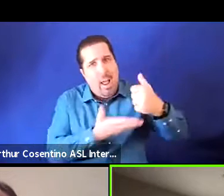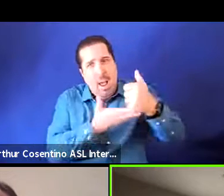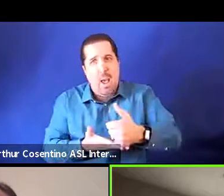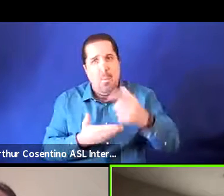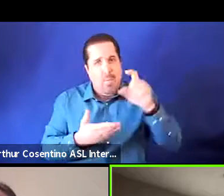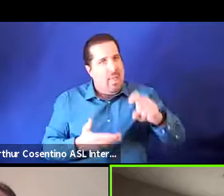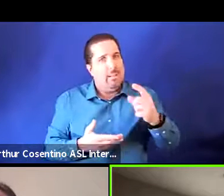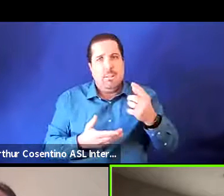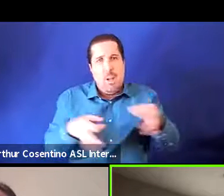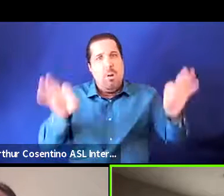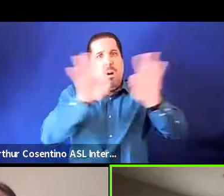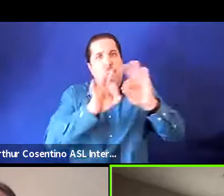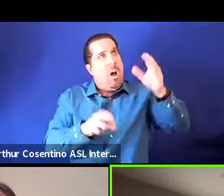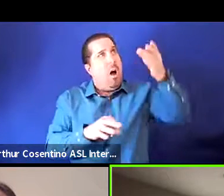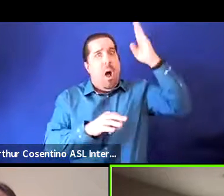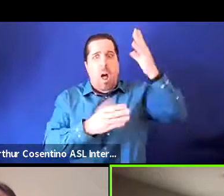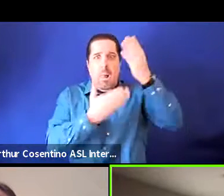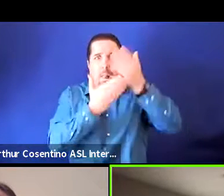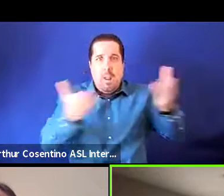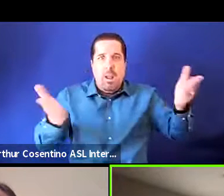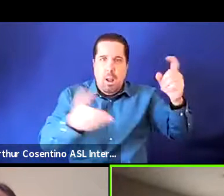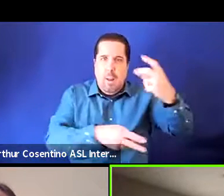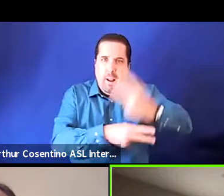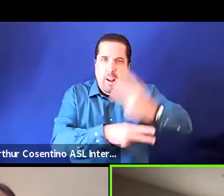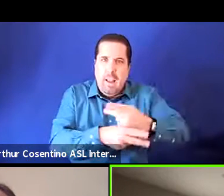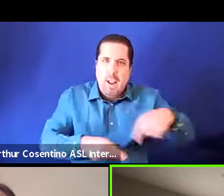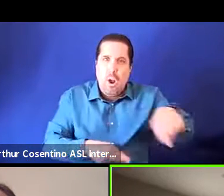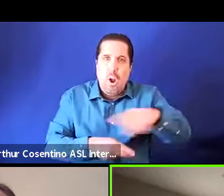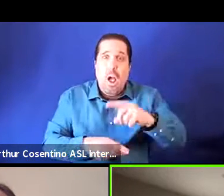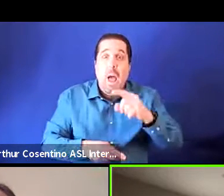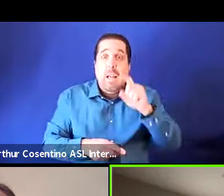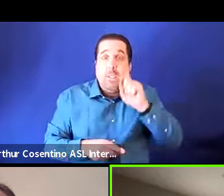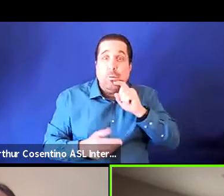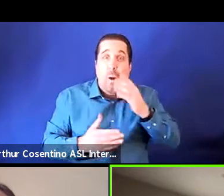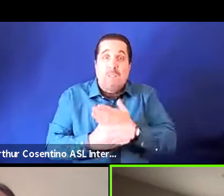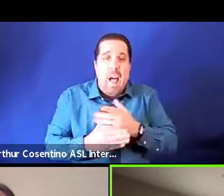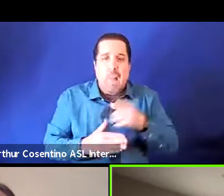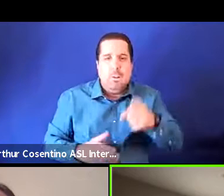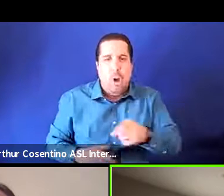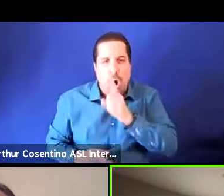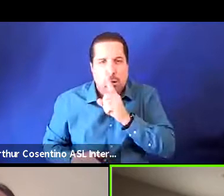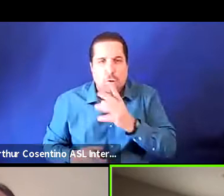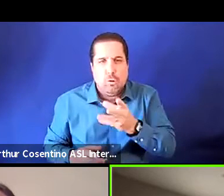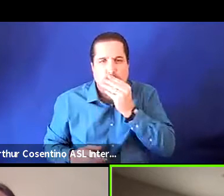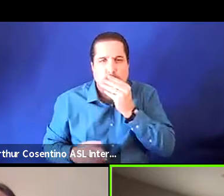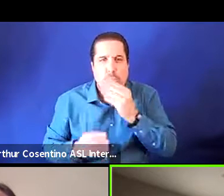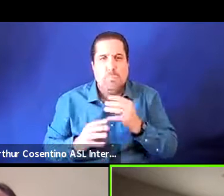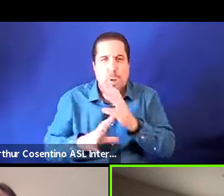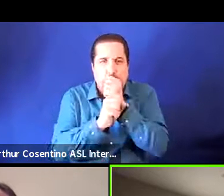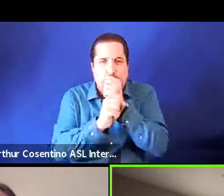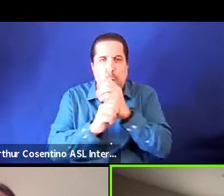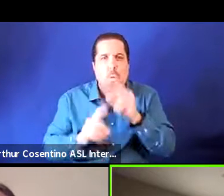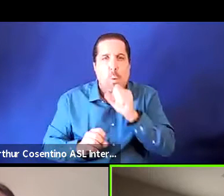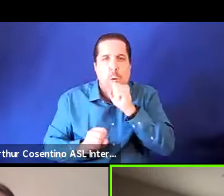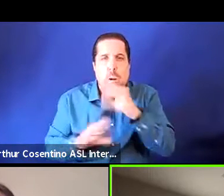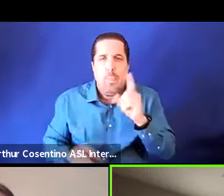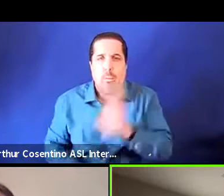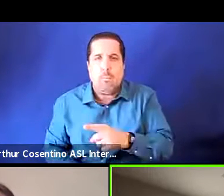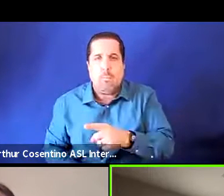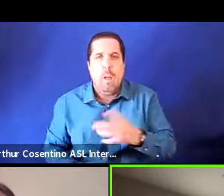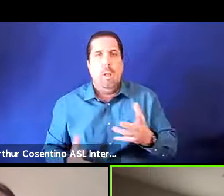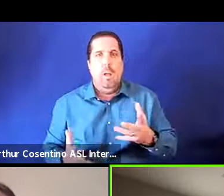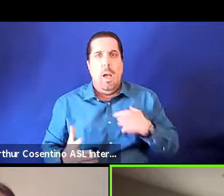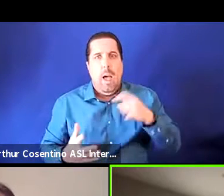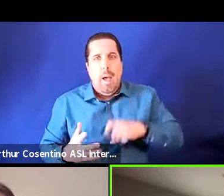thing to do. And will still keep the sexual violence quiet, hush, and move on about and not doing anything about it. And so through it